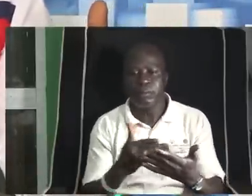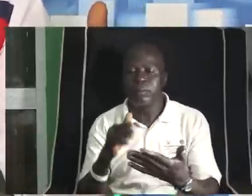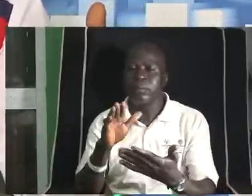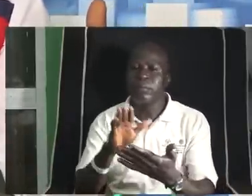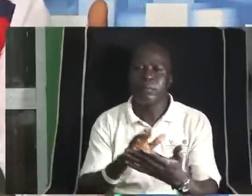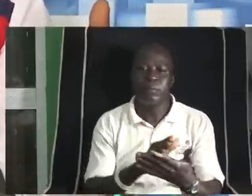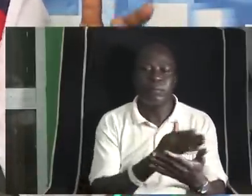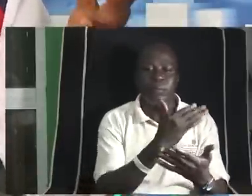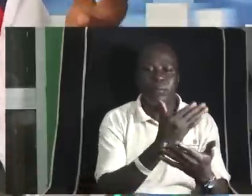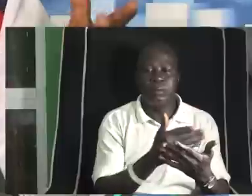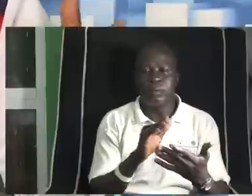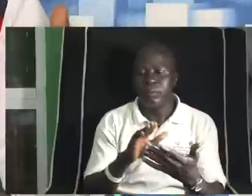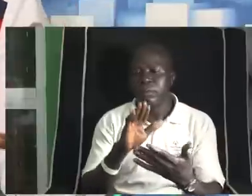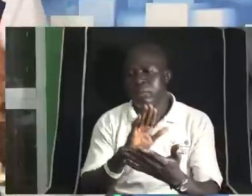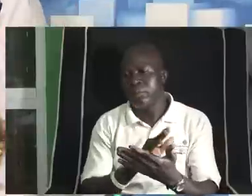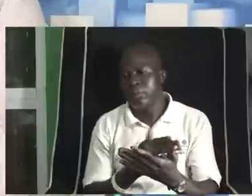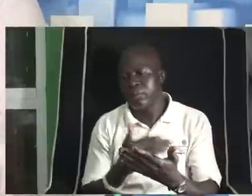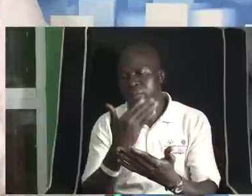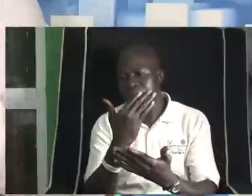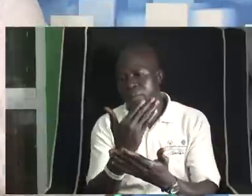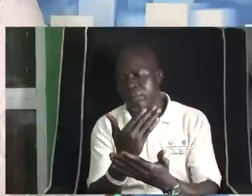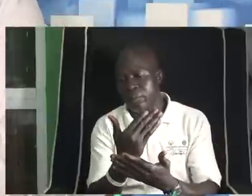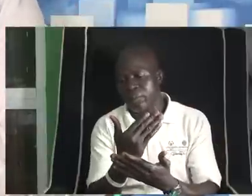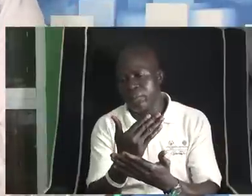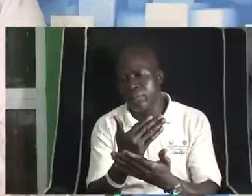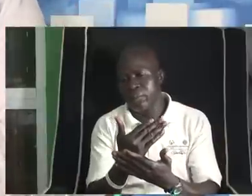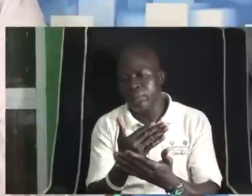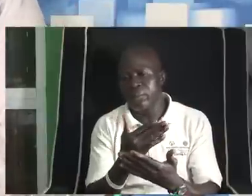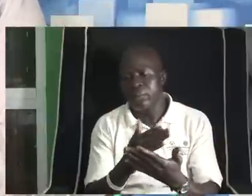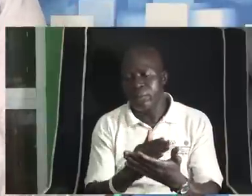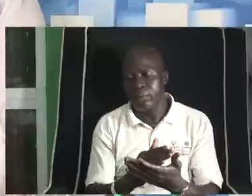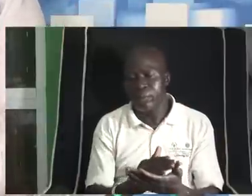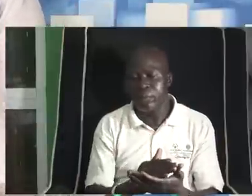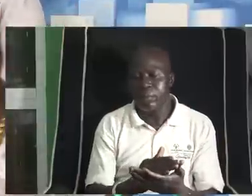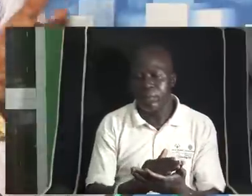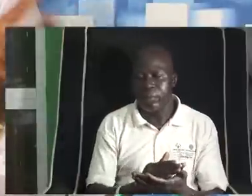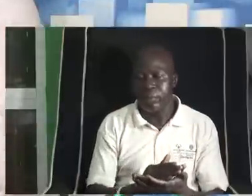yosi yosa ati lebe